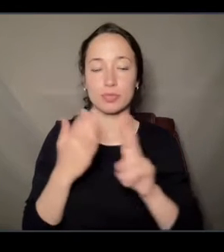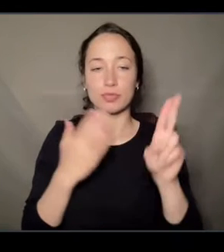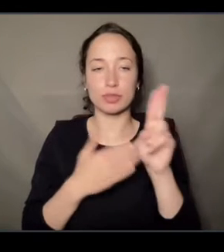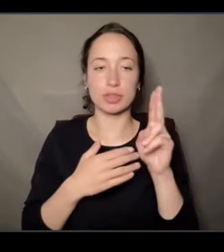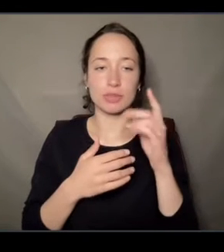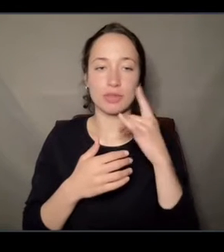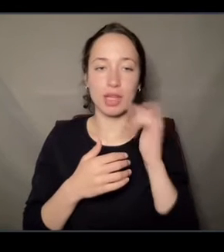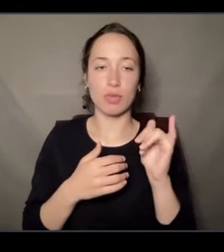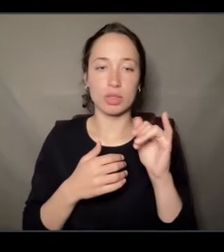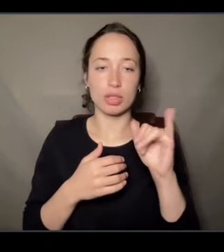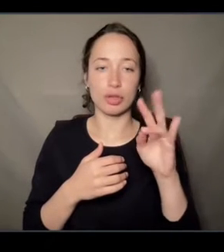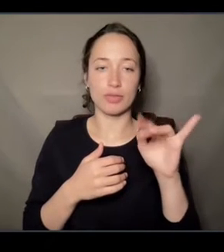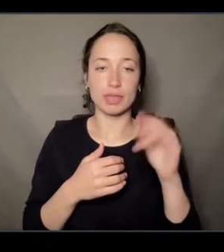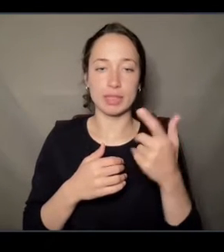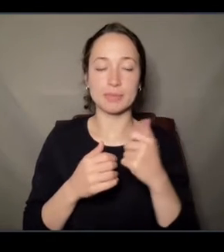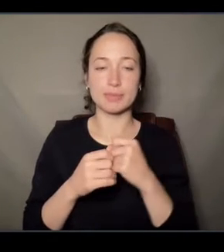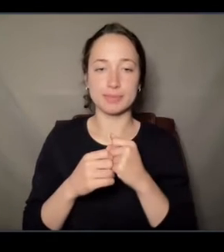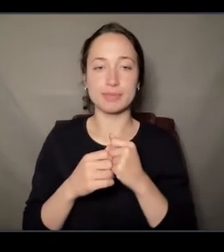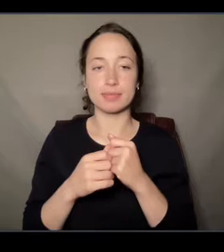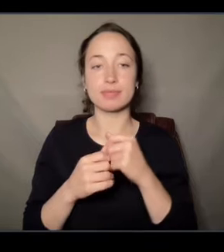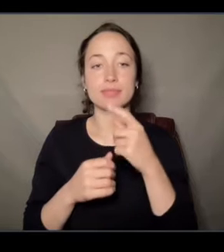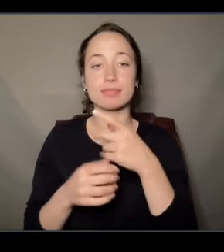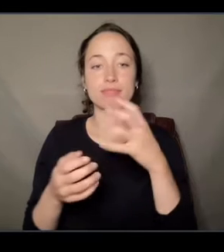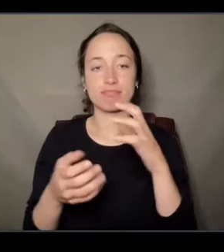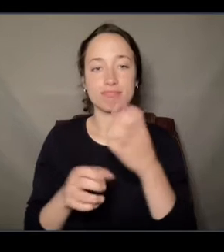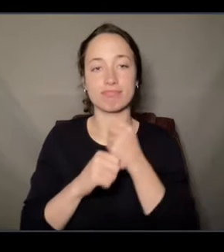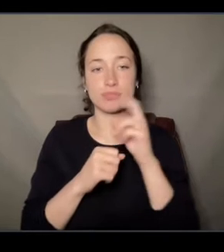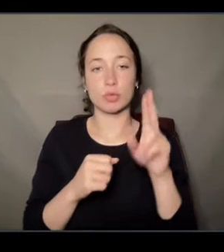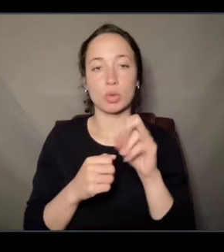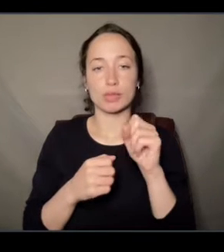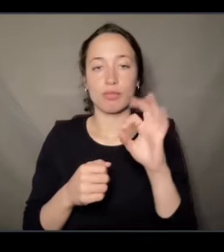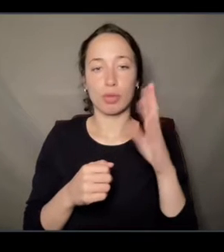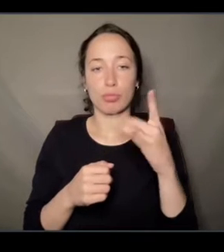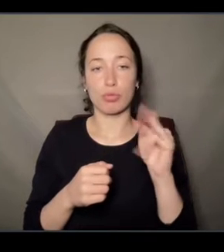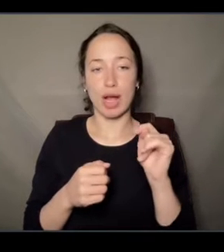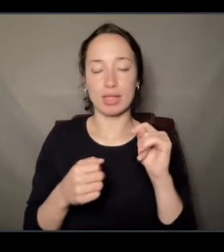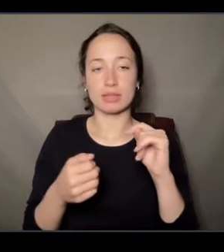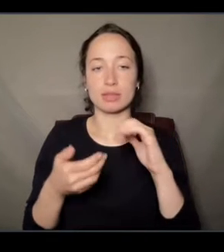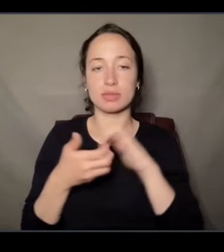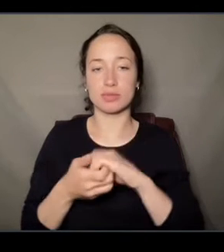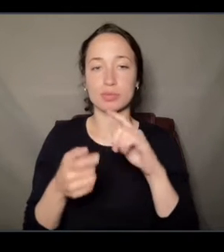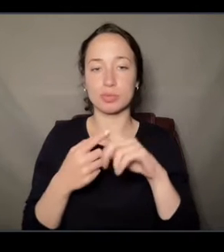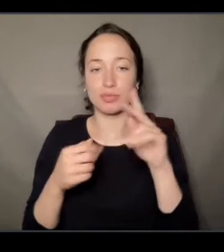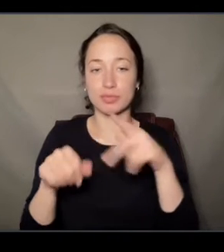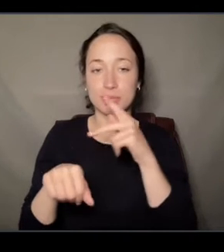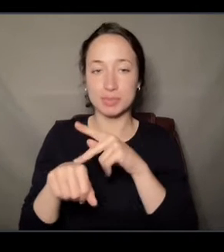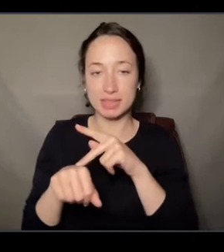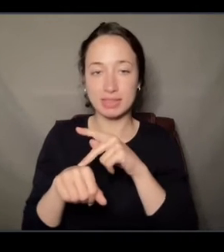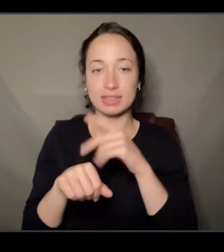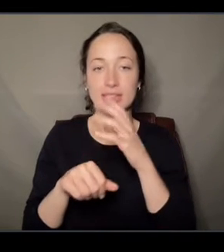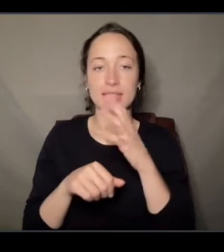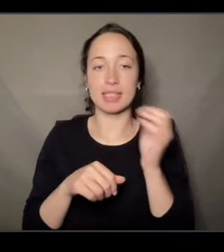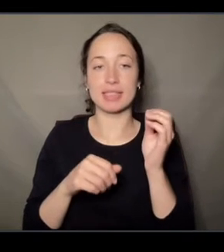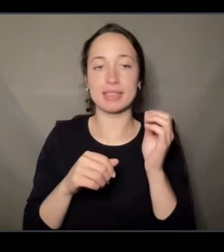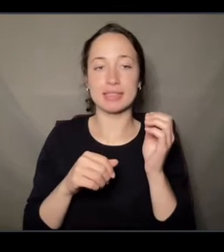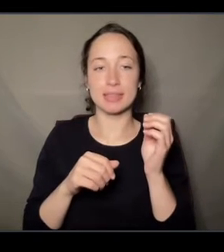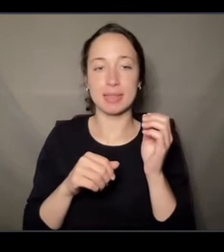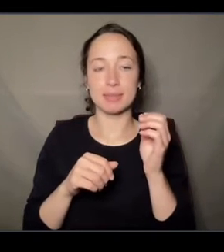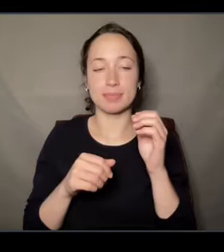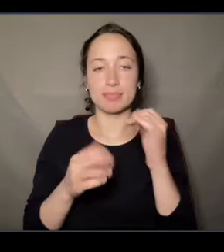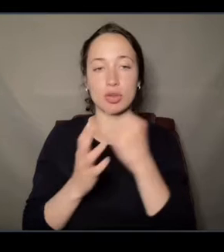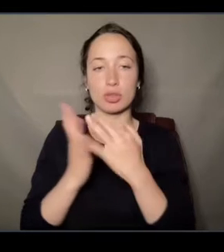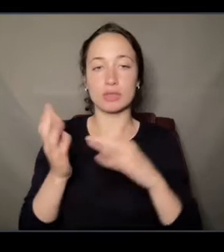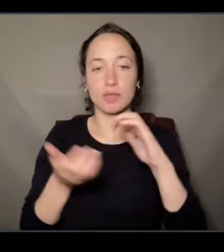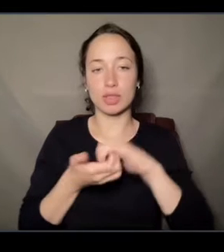at the University of California, Irvine, she is the recipient of a U.S. Fulbright Fellowship to the Philippines and an